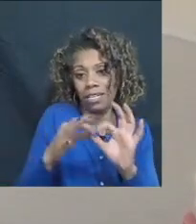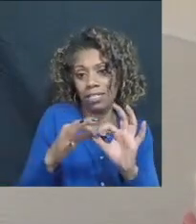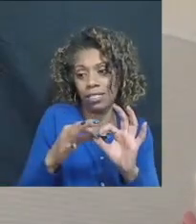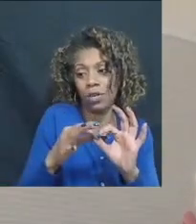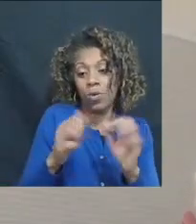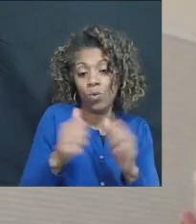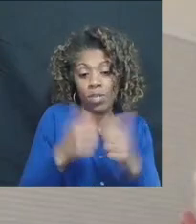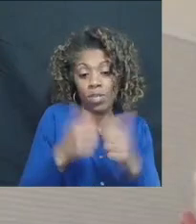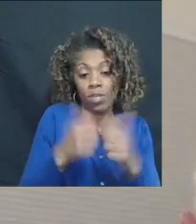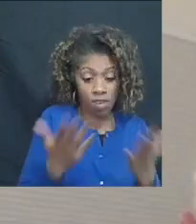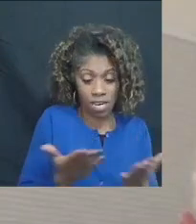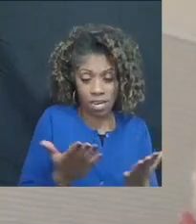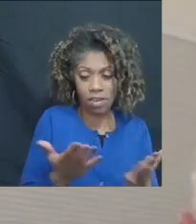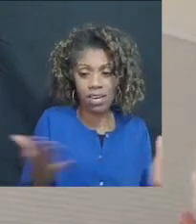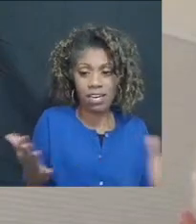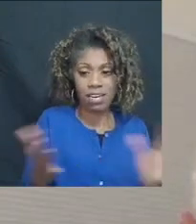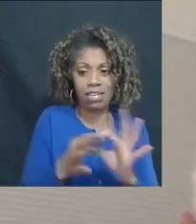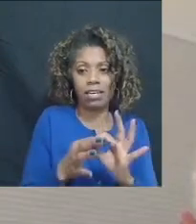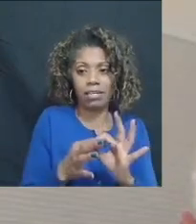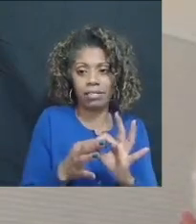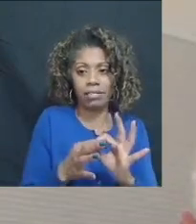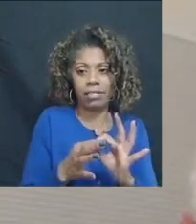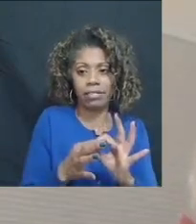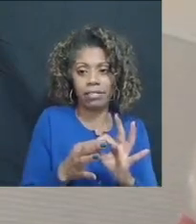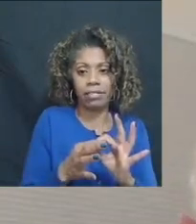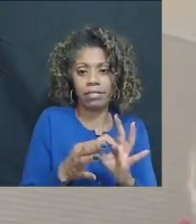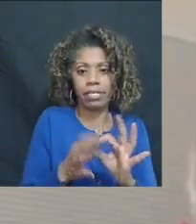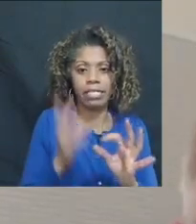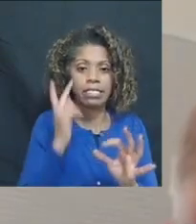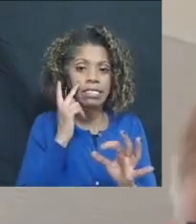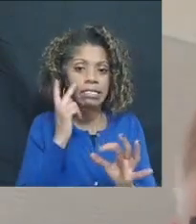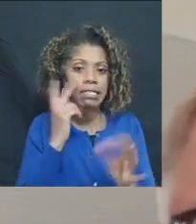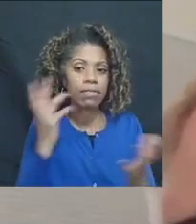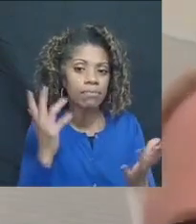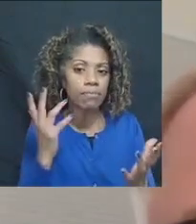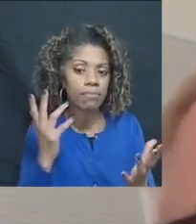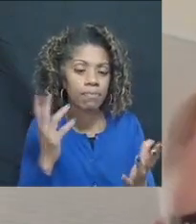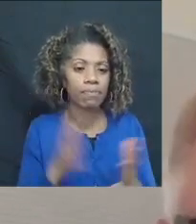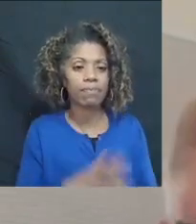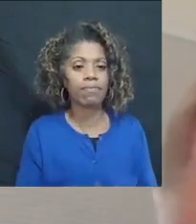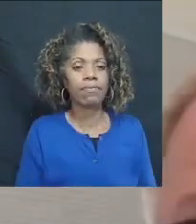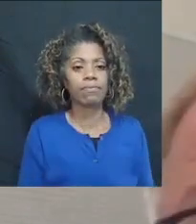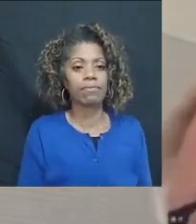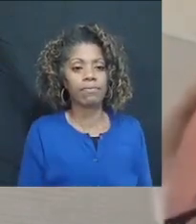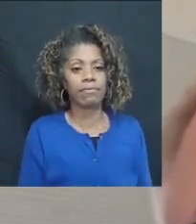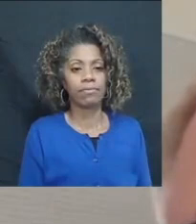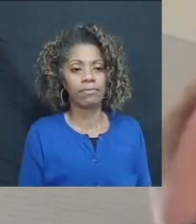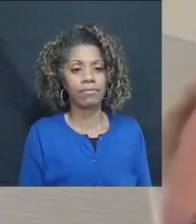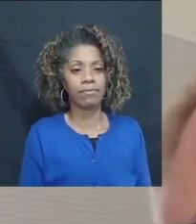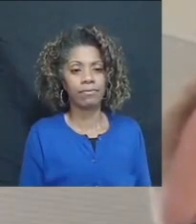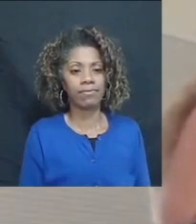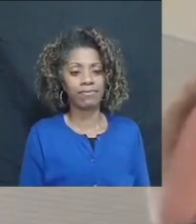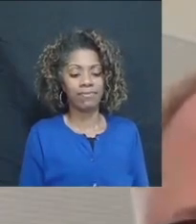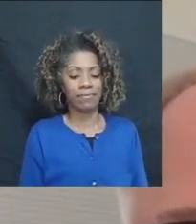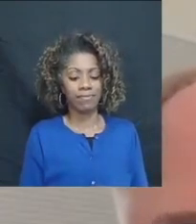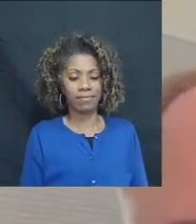remarkable to have that brain trust join us. So just so everybody understands who's watching this and is not familiar with the CDC Foundation,